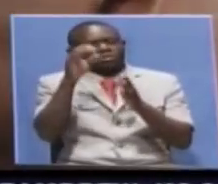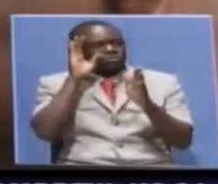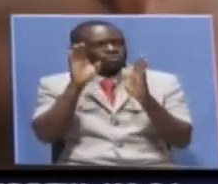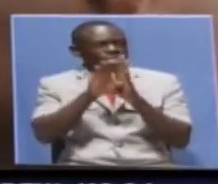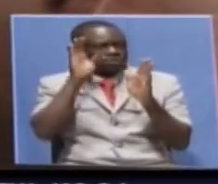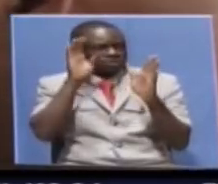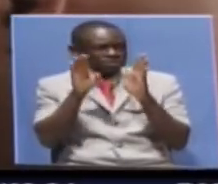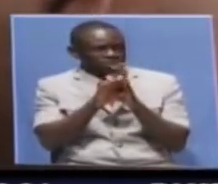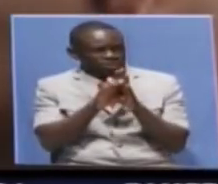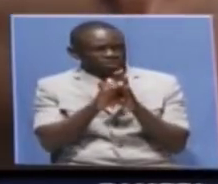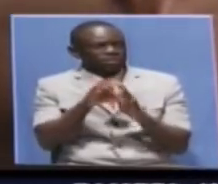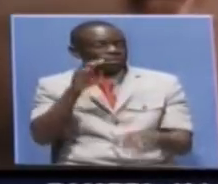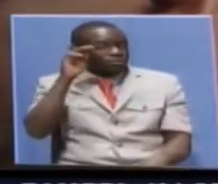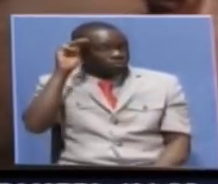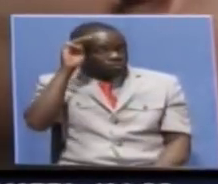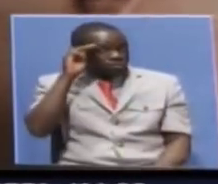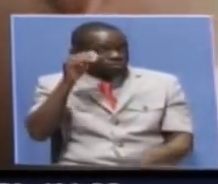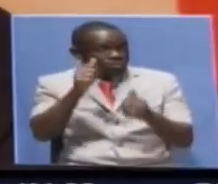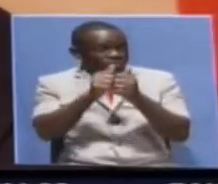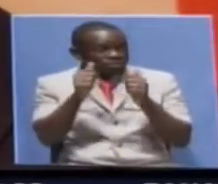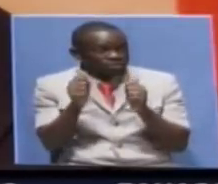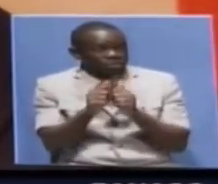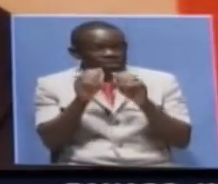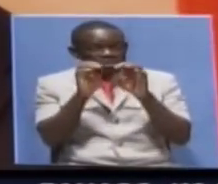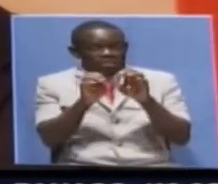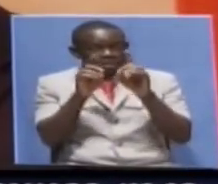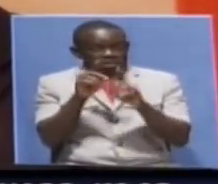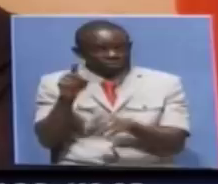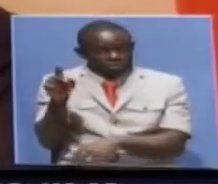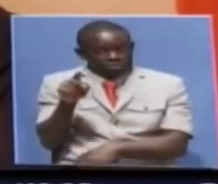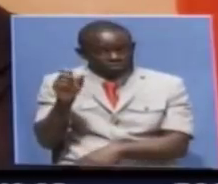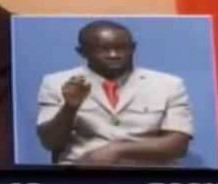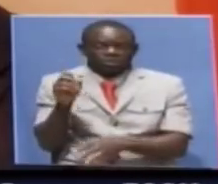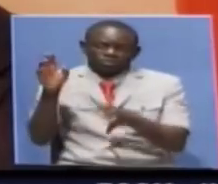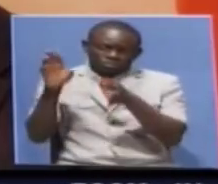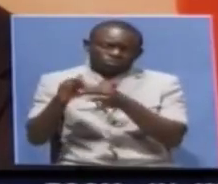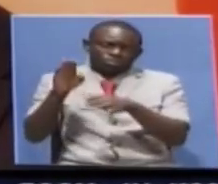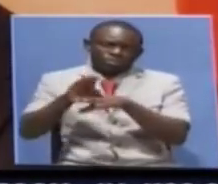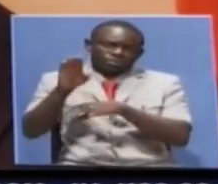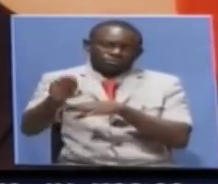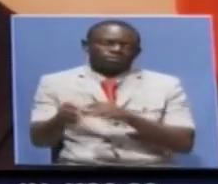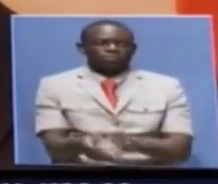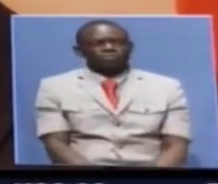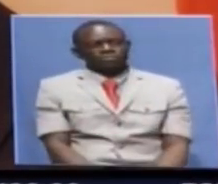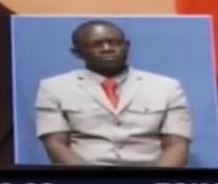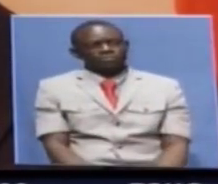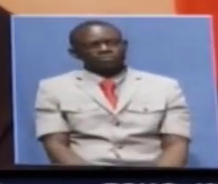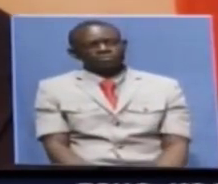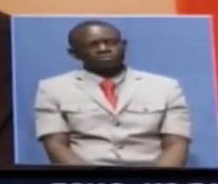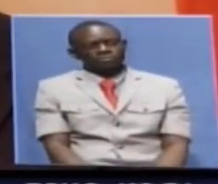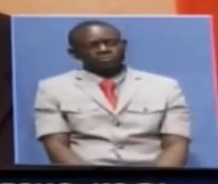Ministry of General Education Permanent Secretary Henry Tukombe graced the event. So think beyond boundaries and participate in this